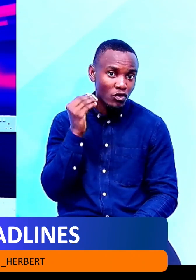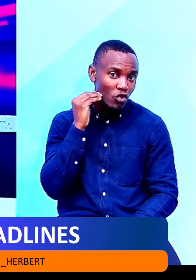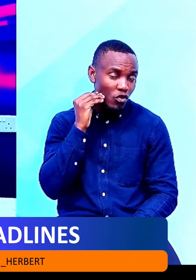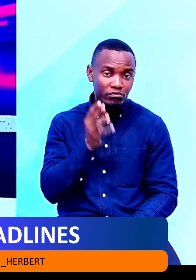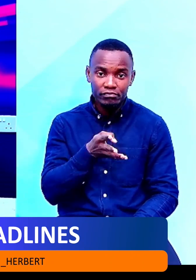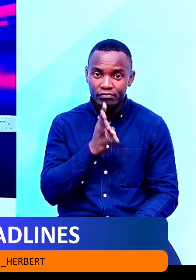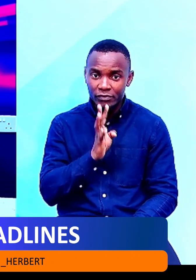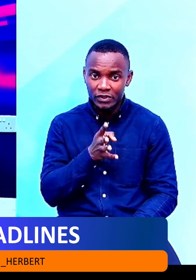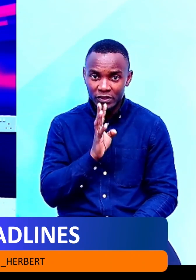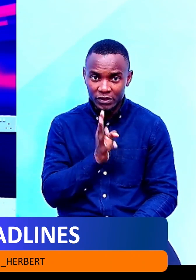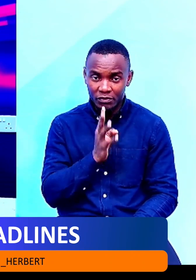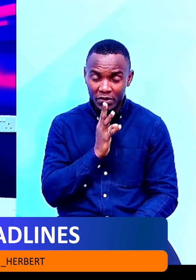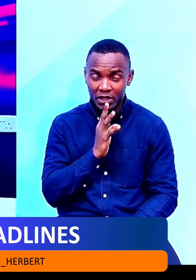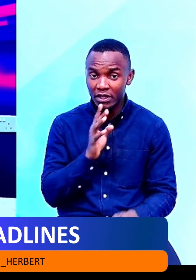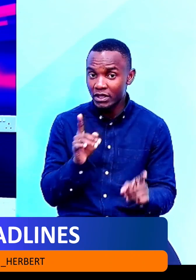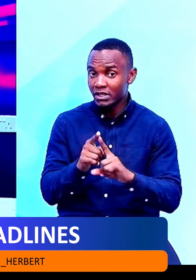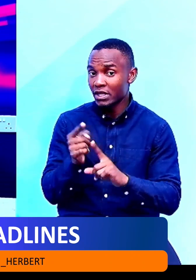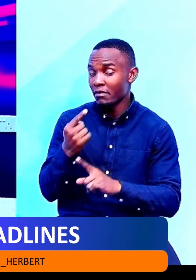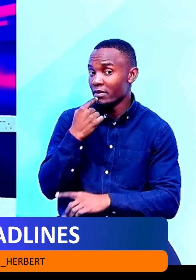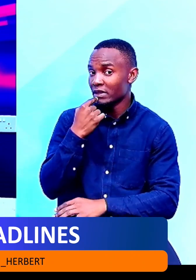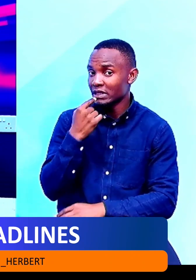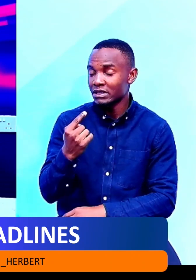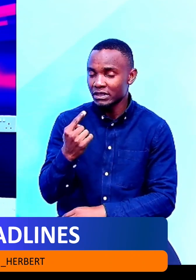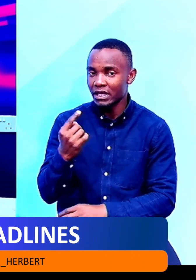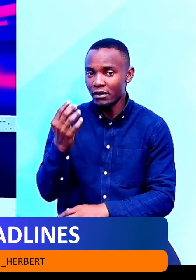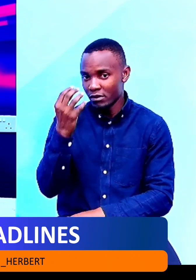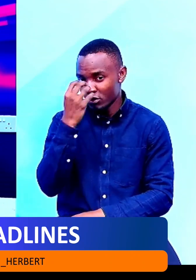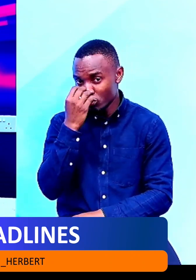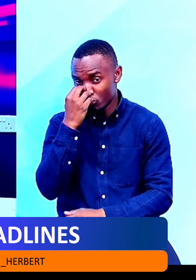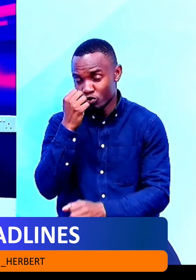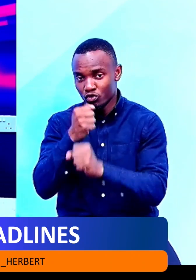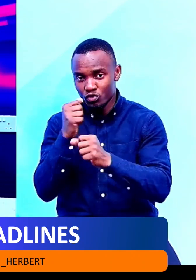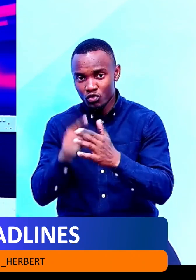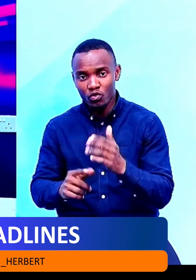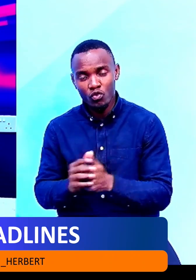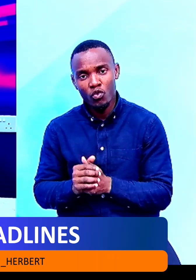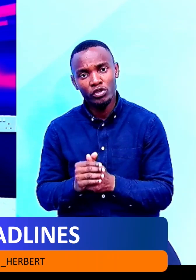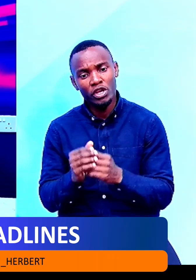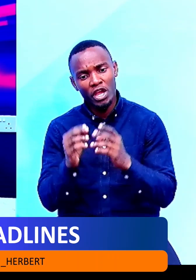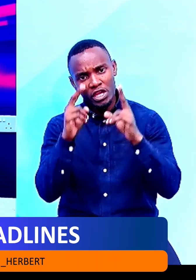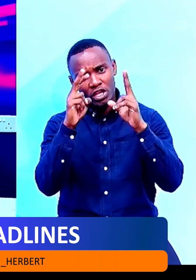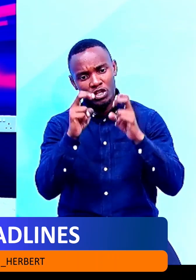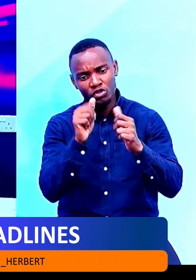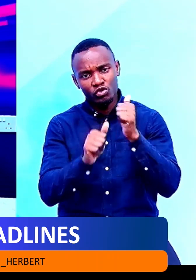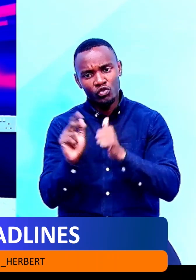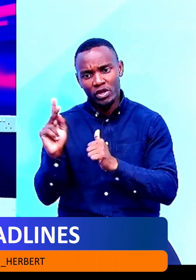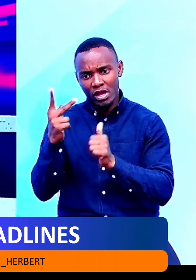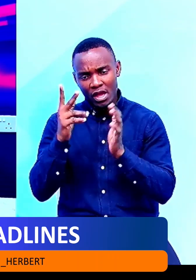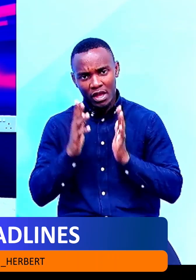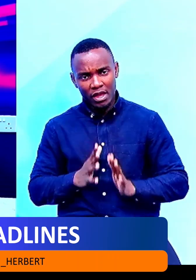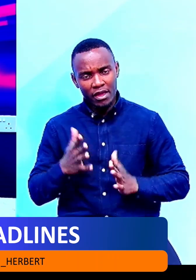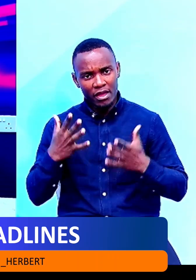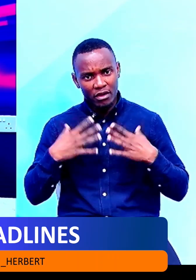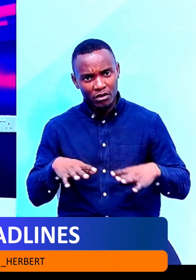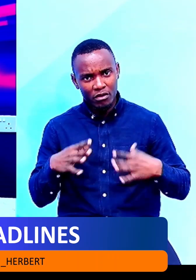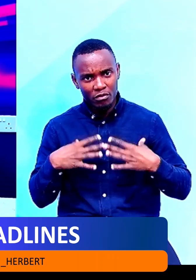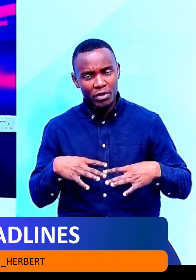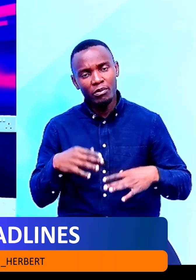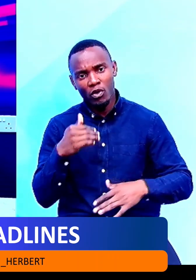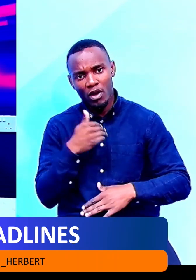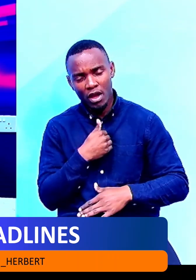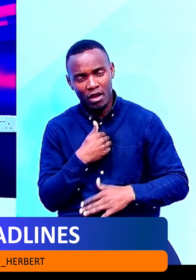speech, where he told the president to address the issues Kenyans have been raising through recent street